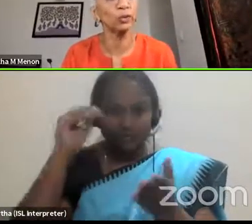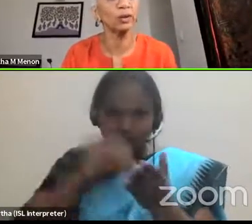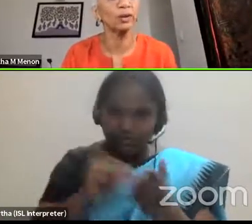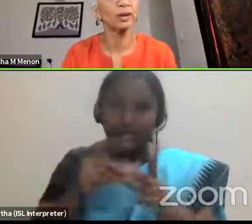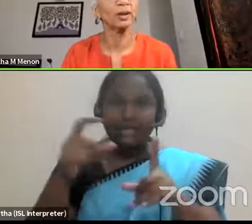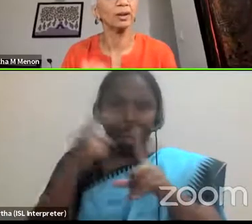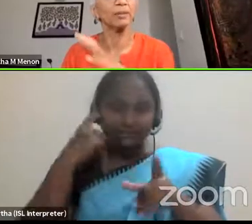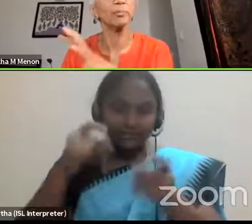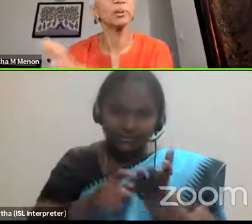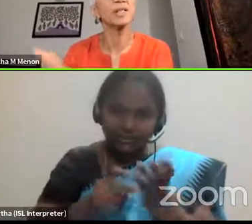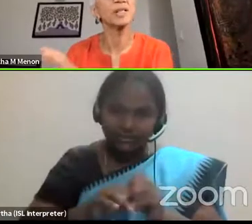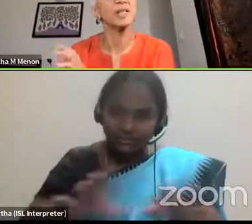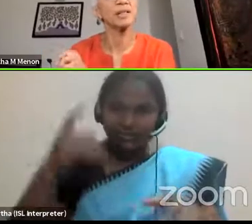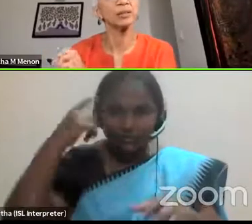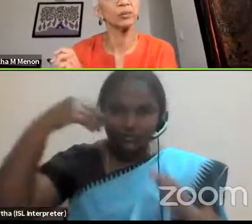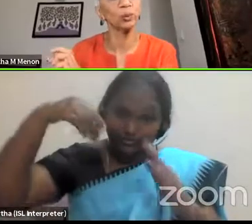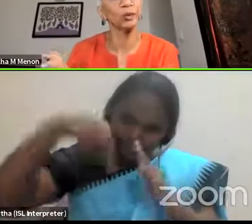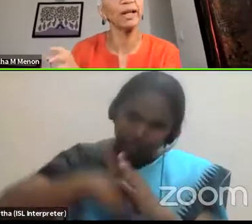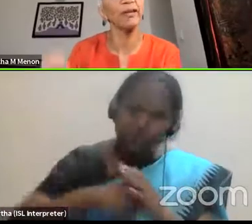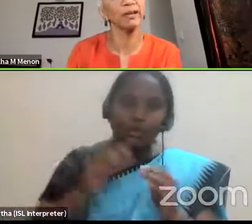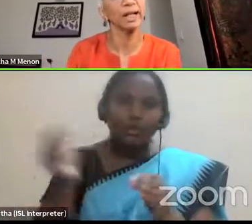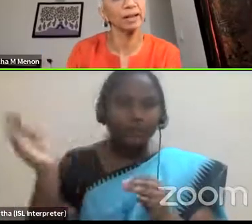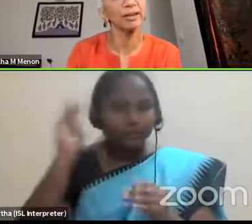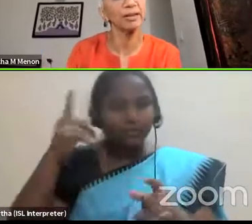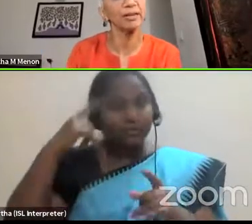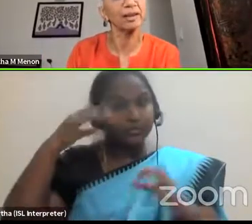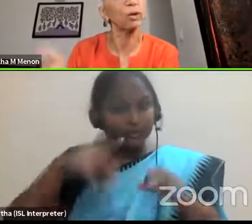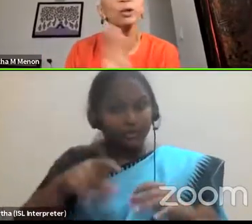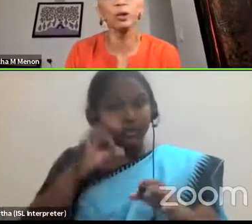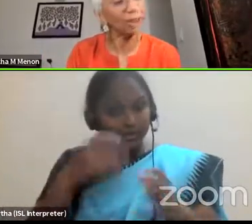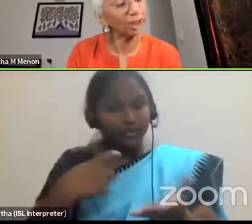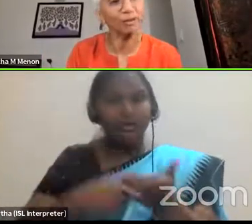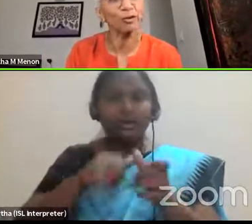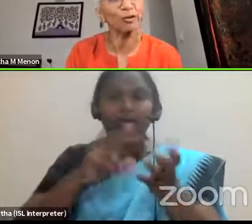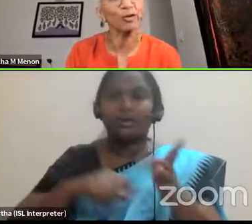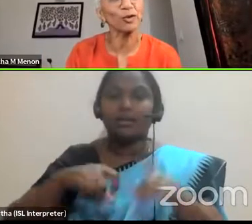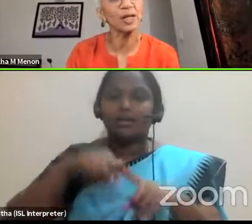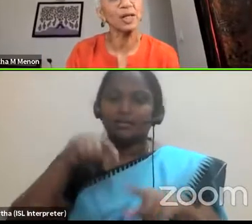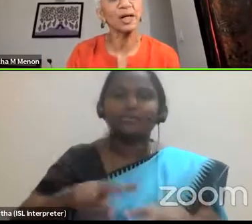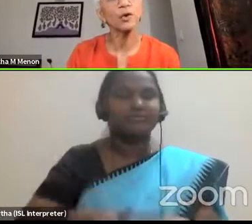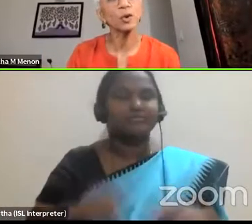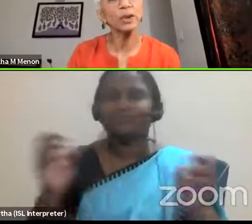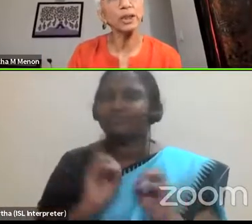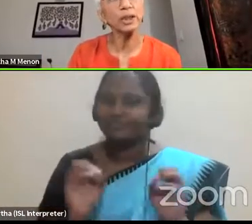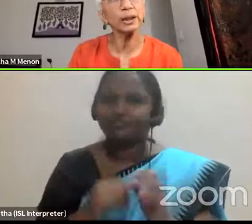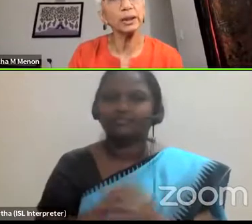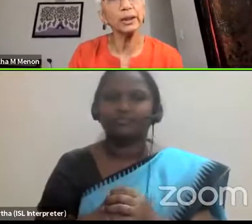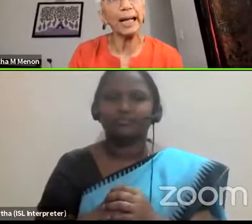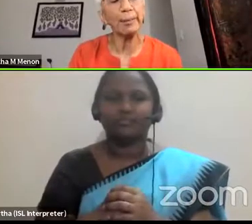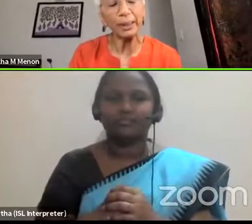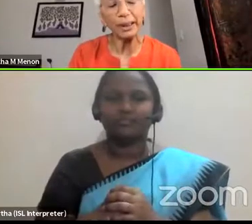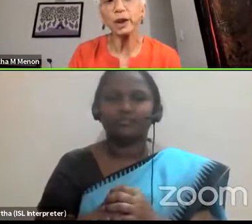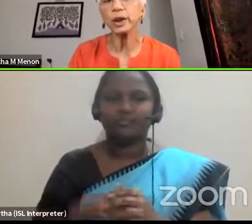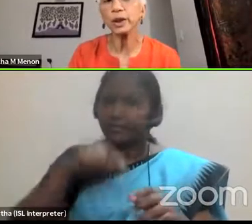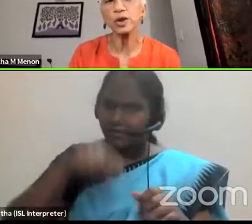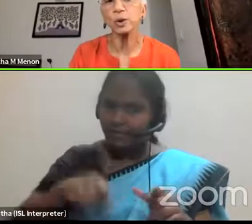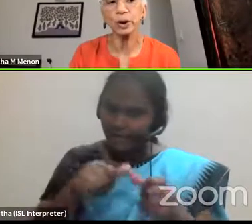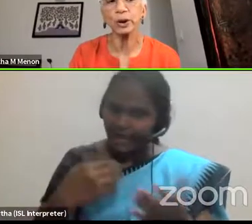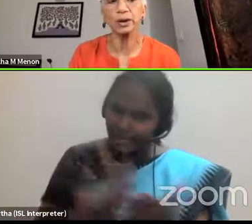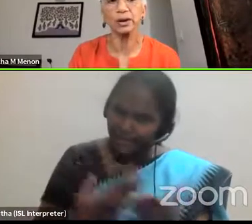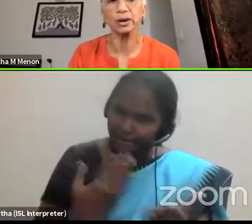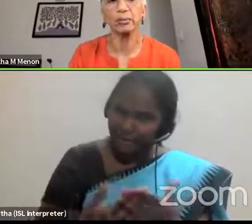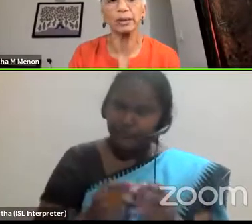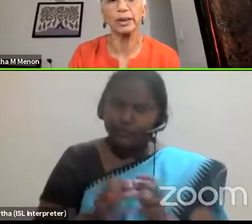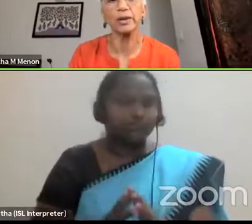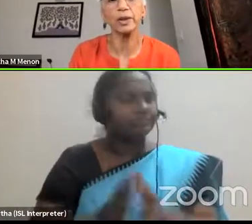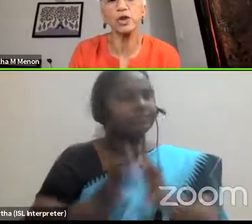the news, impersonating one of their real anchors, and nobody could make out the difference. So the application is